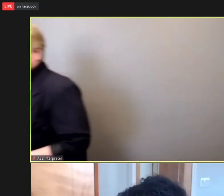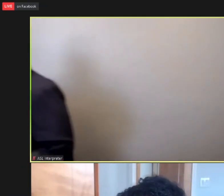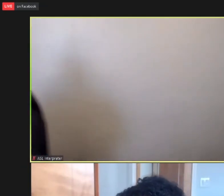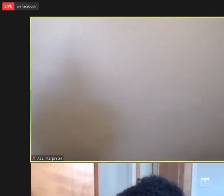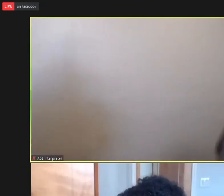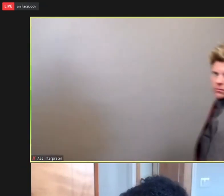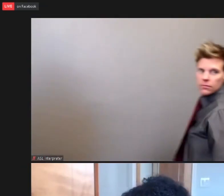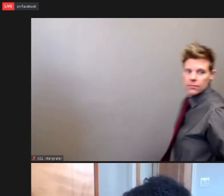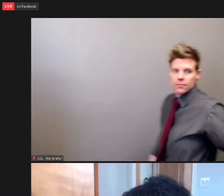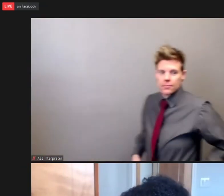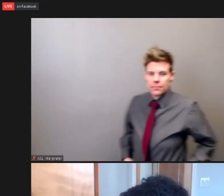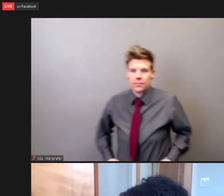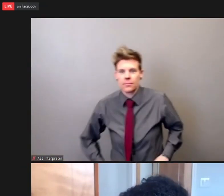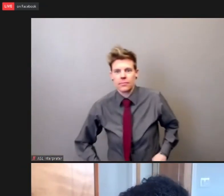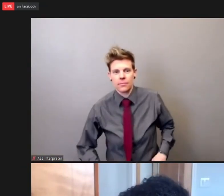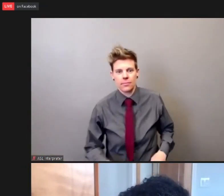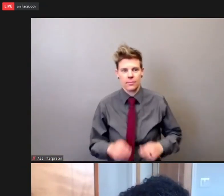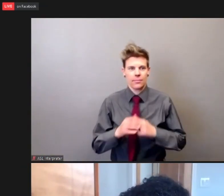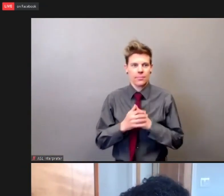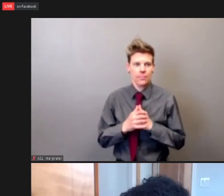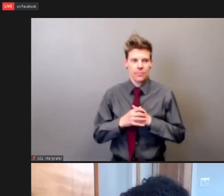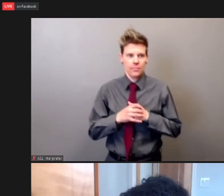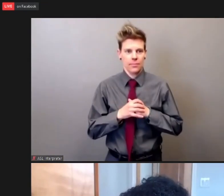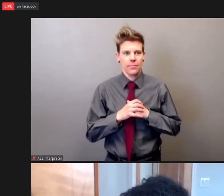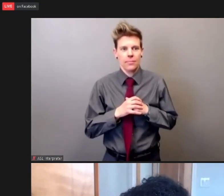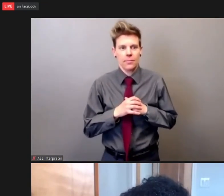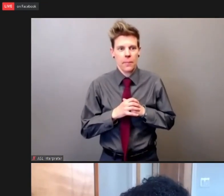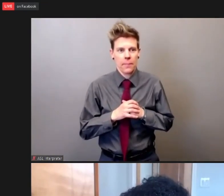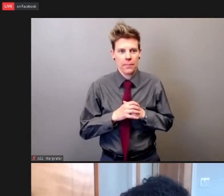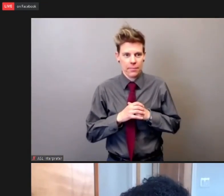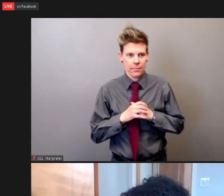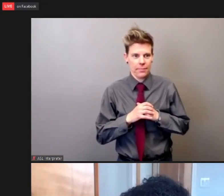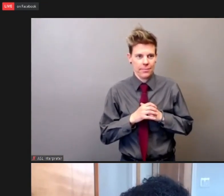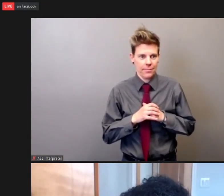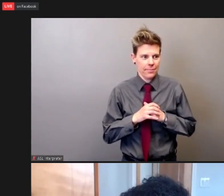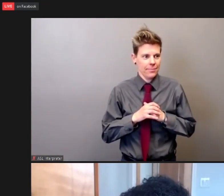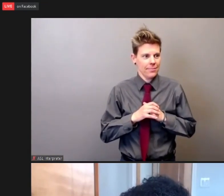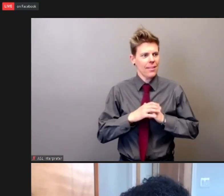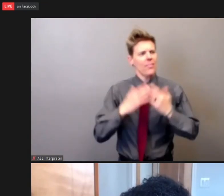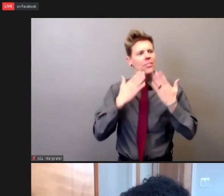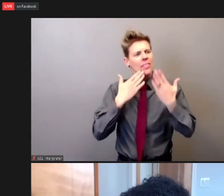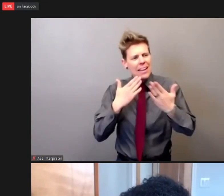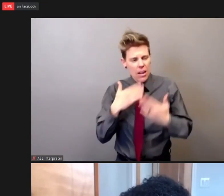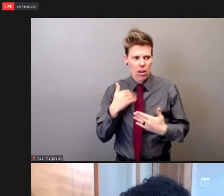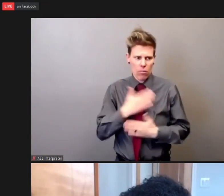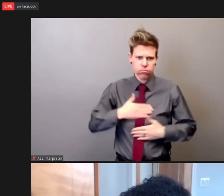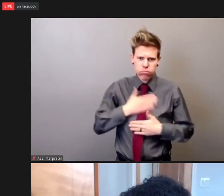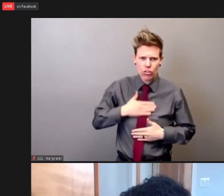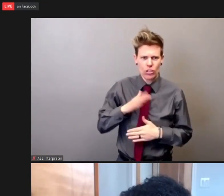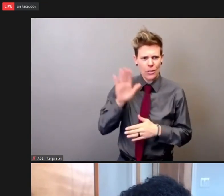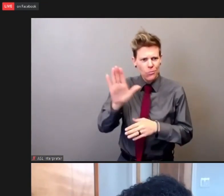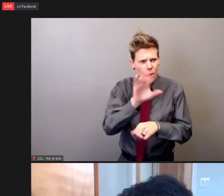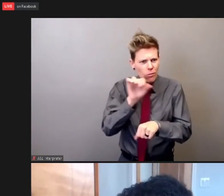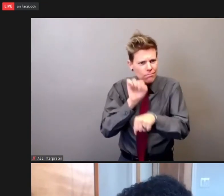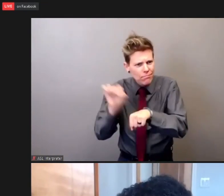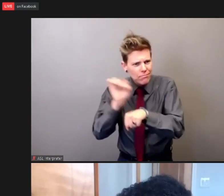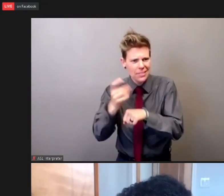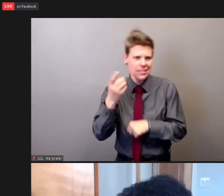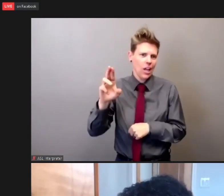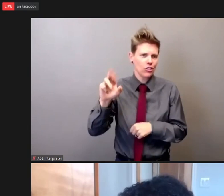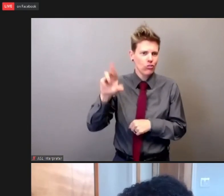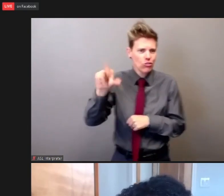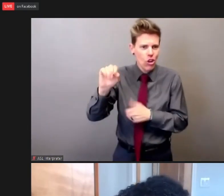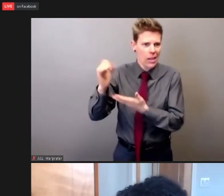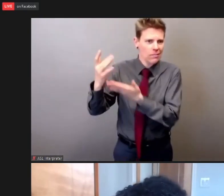your incredible work. And I also want to highlight, and of course, this is what professionals do. If